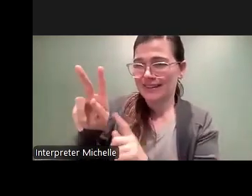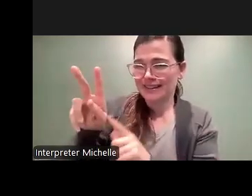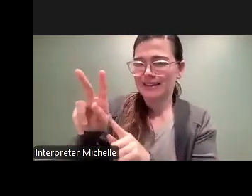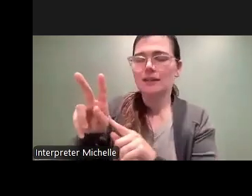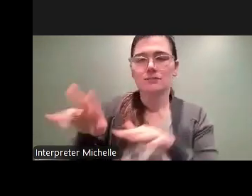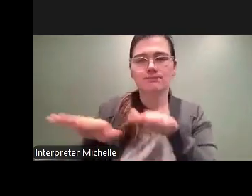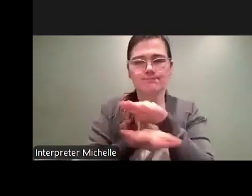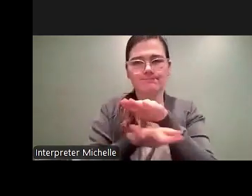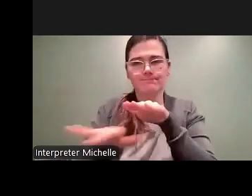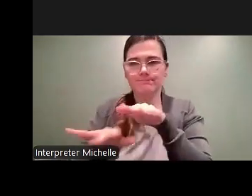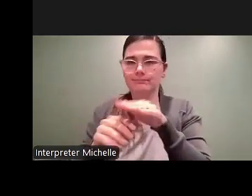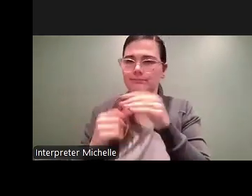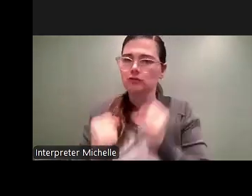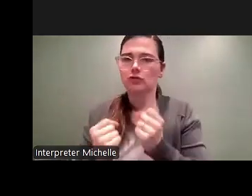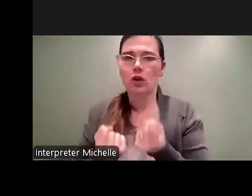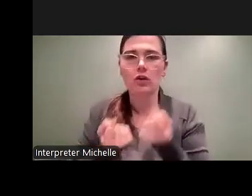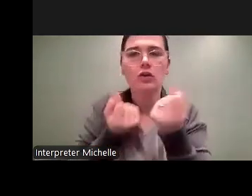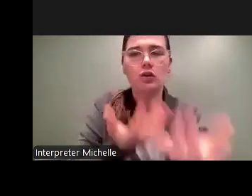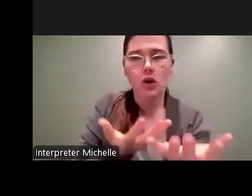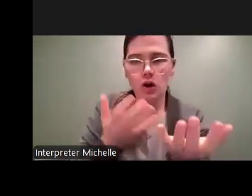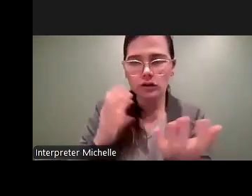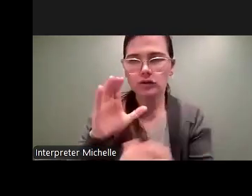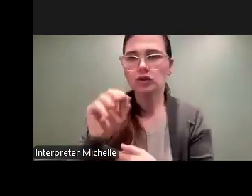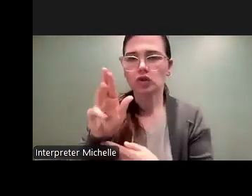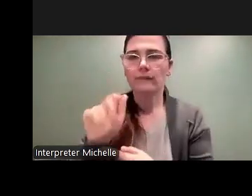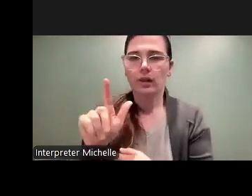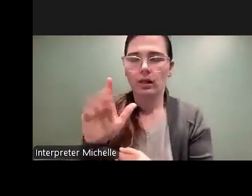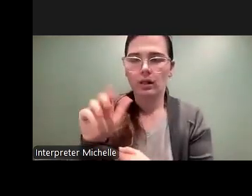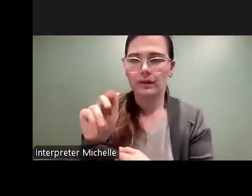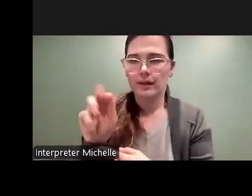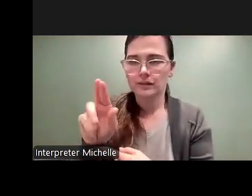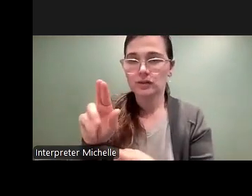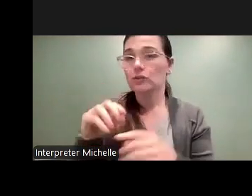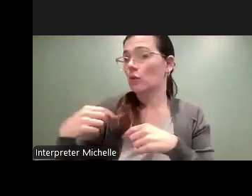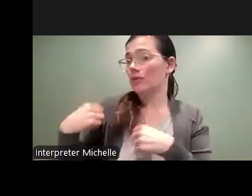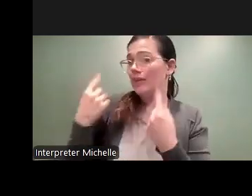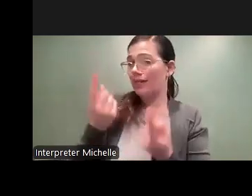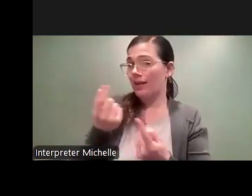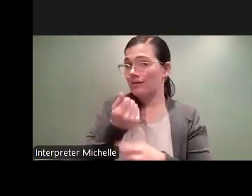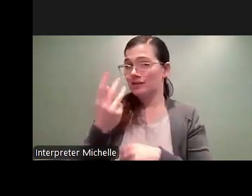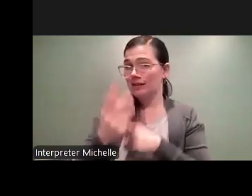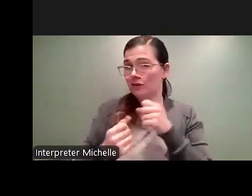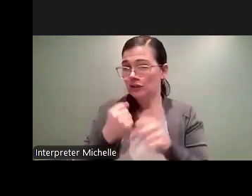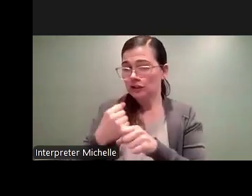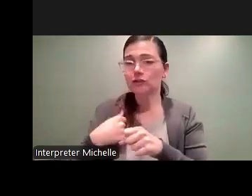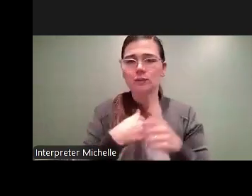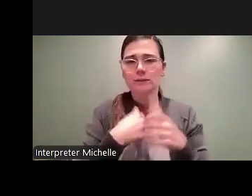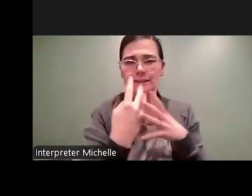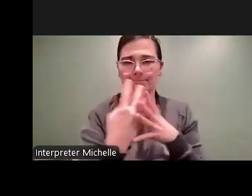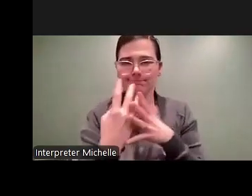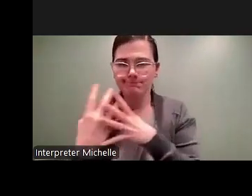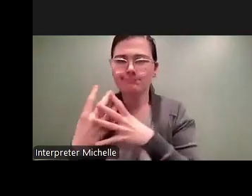cervical cancer. So in the last several years, we've started also testing for HPV.